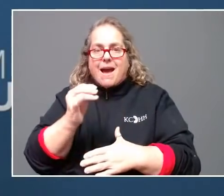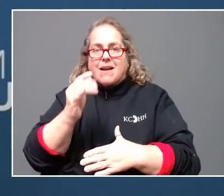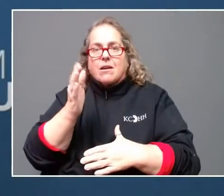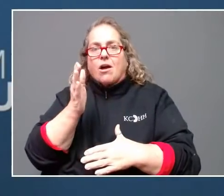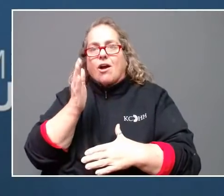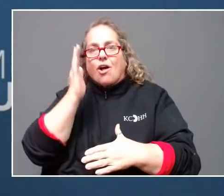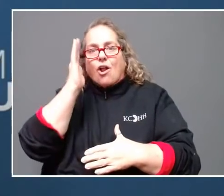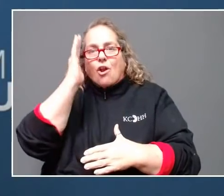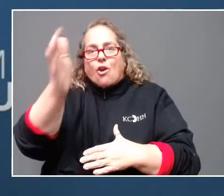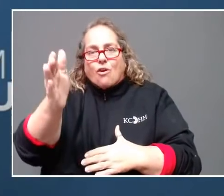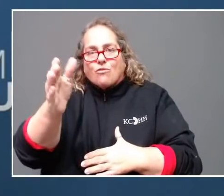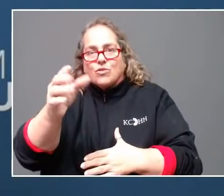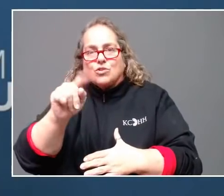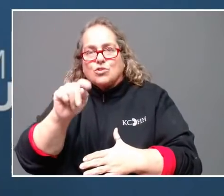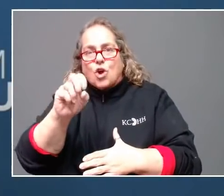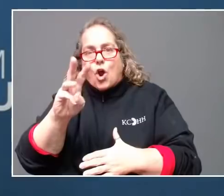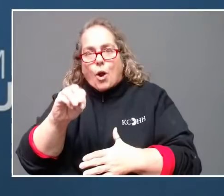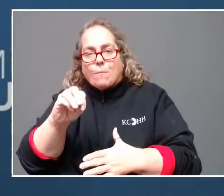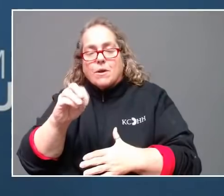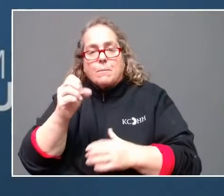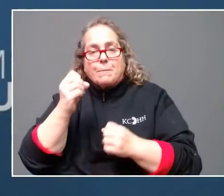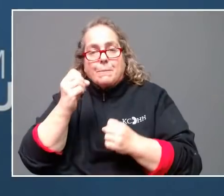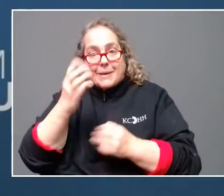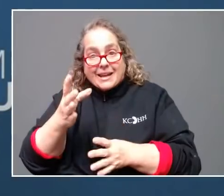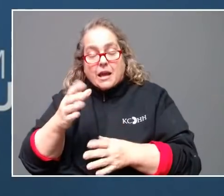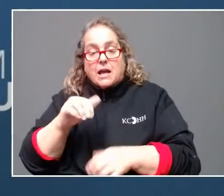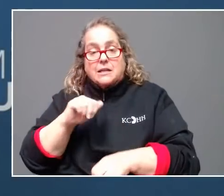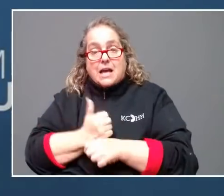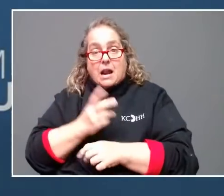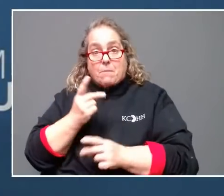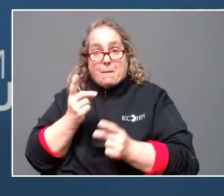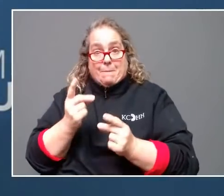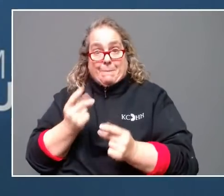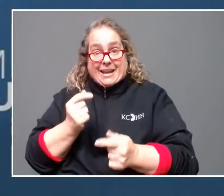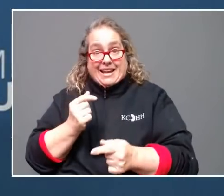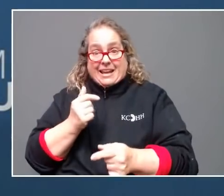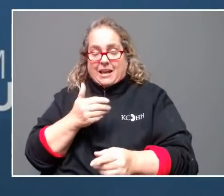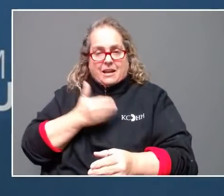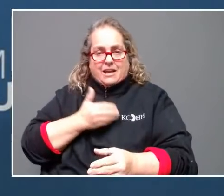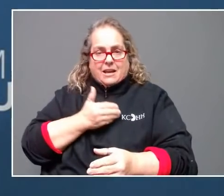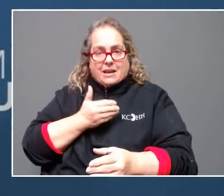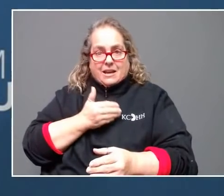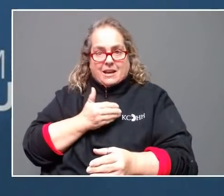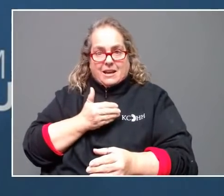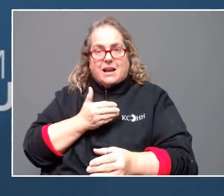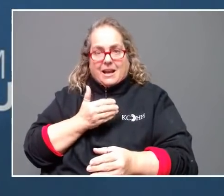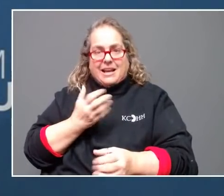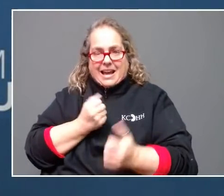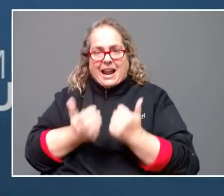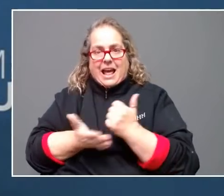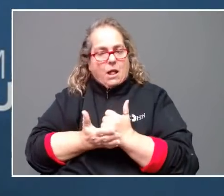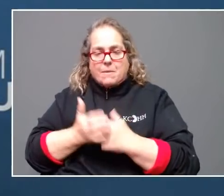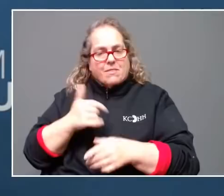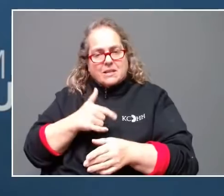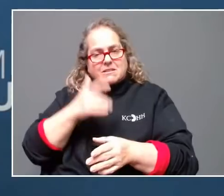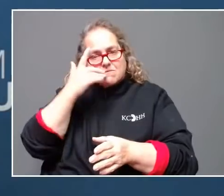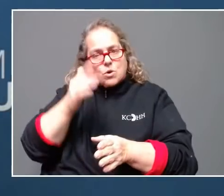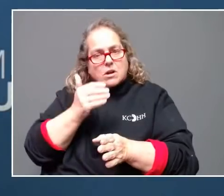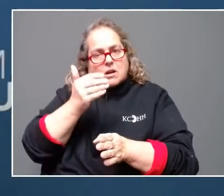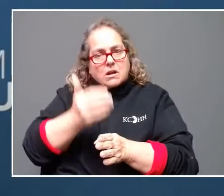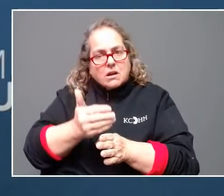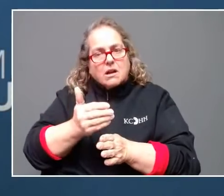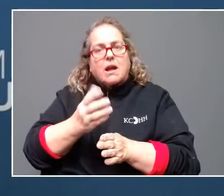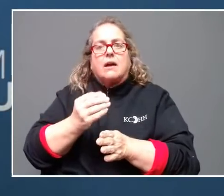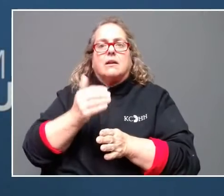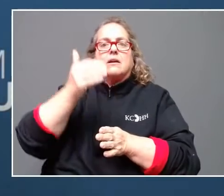for the immediate aftermath of the event. It's also important to know that it doesn't take the place of